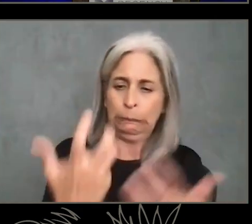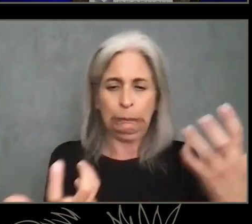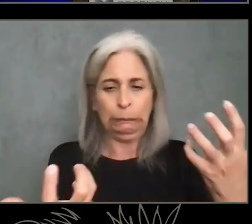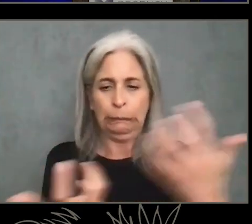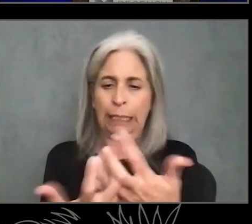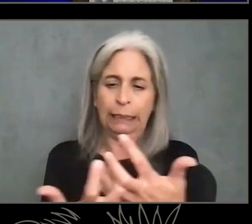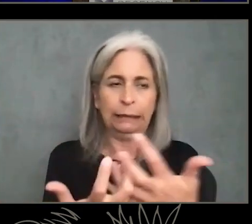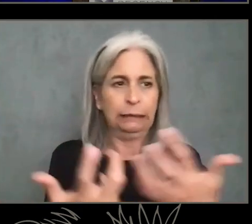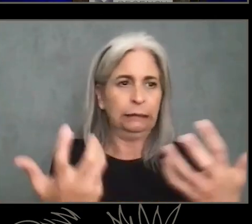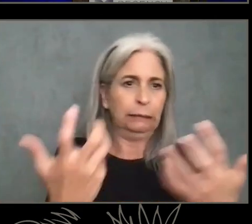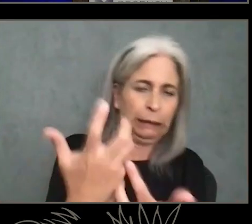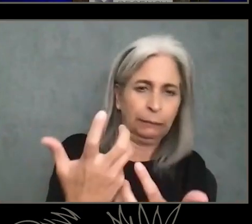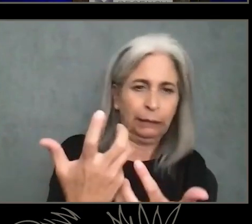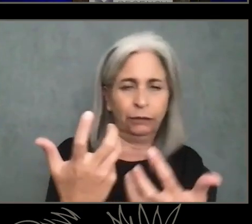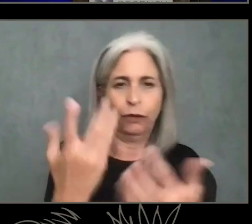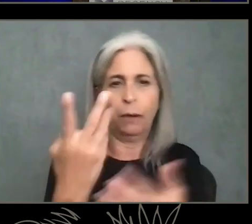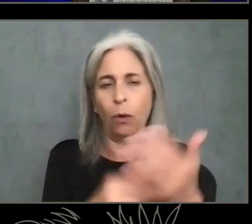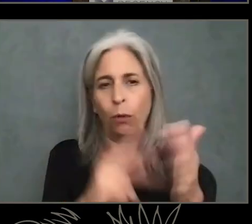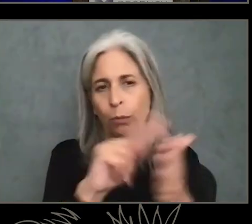working on different projects. So